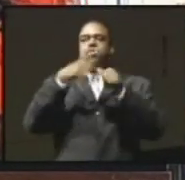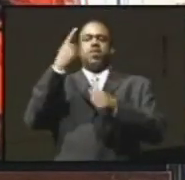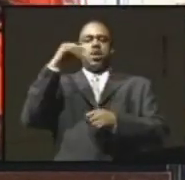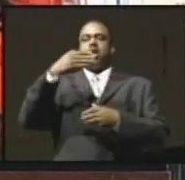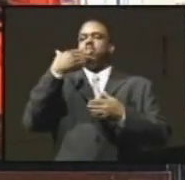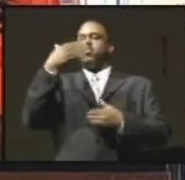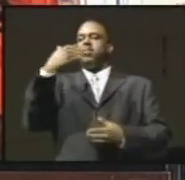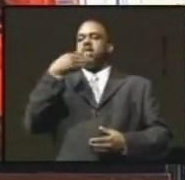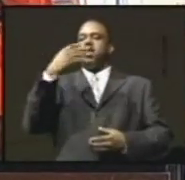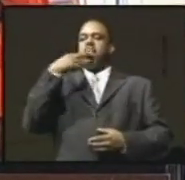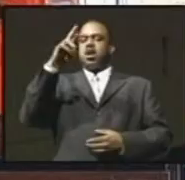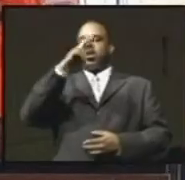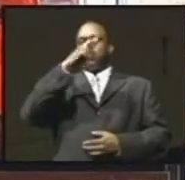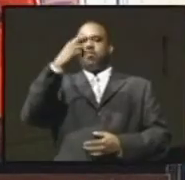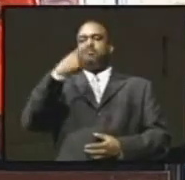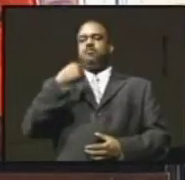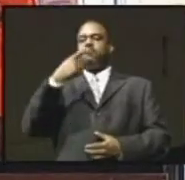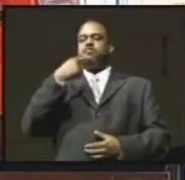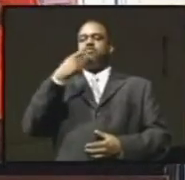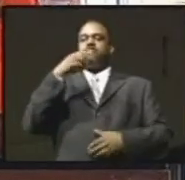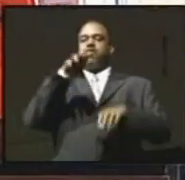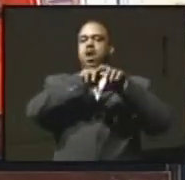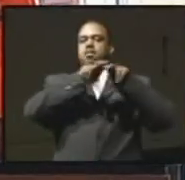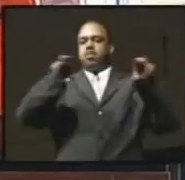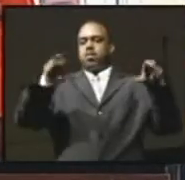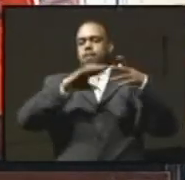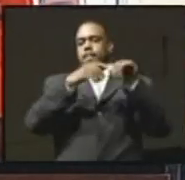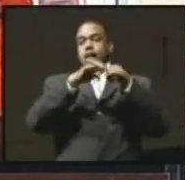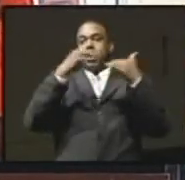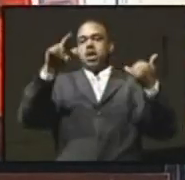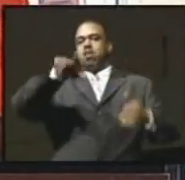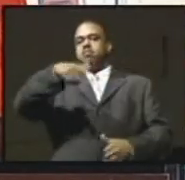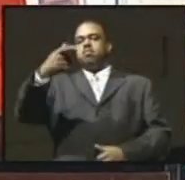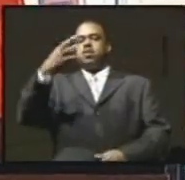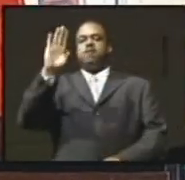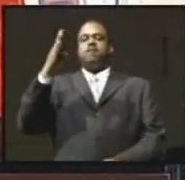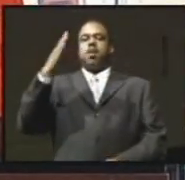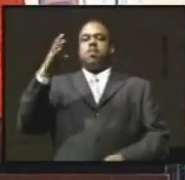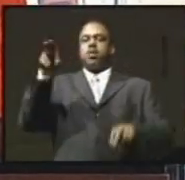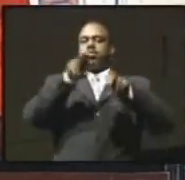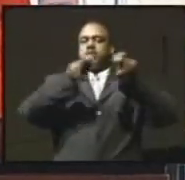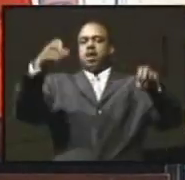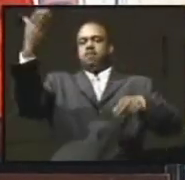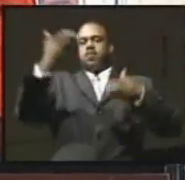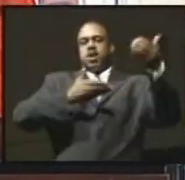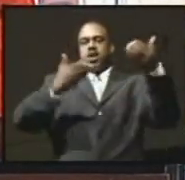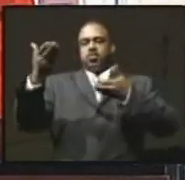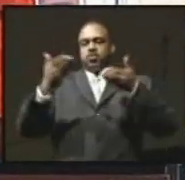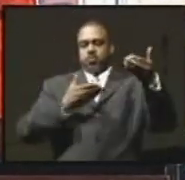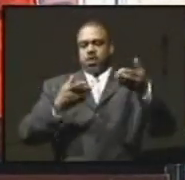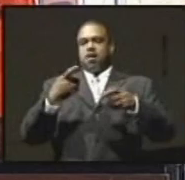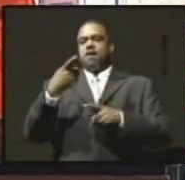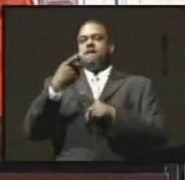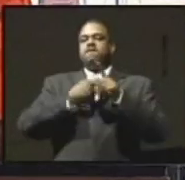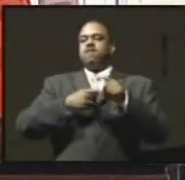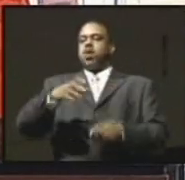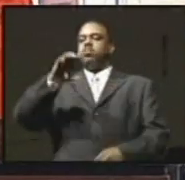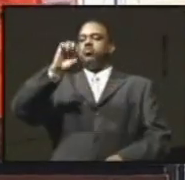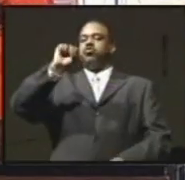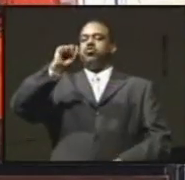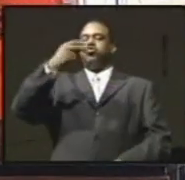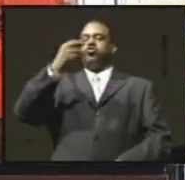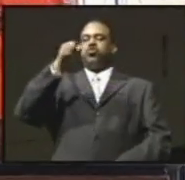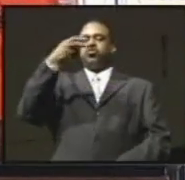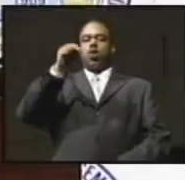Thank you, Red Dais, and please now turn your attention to the Blue Dais for introductions by Ms. Shawn Robinson. Shawn,